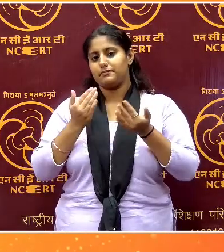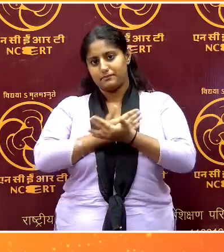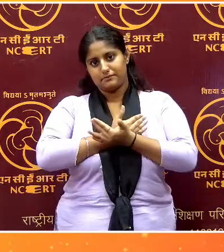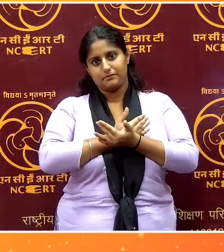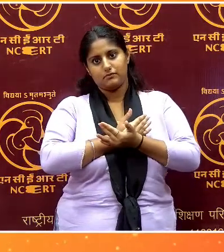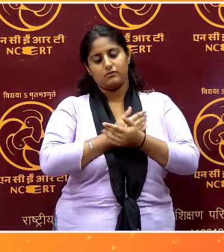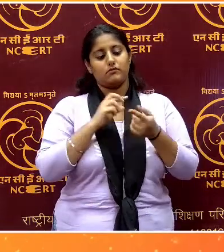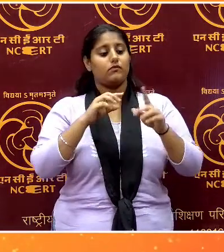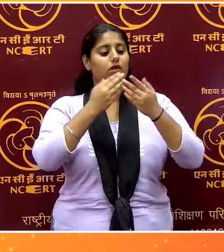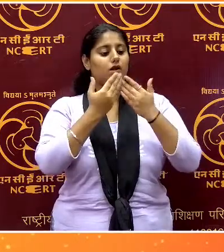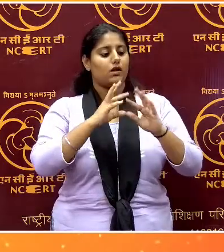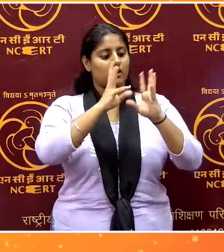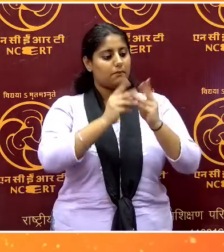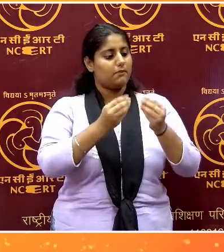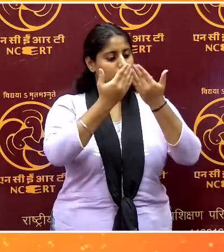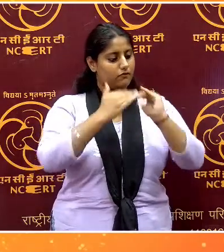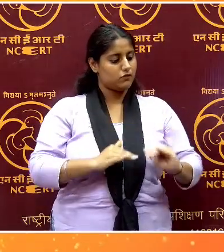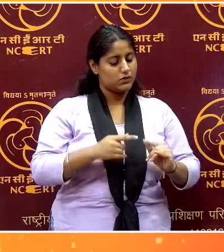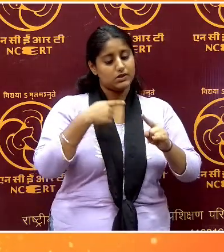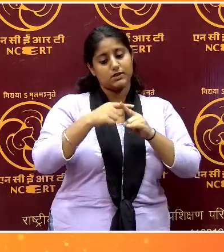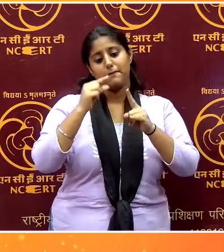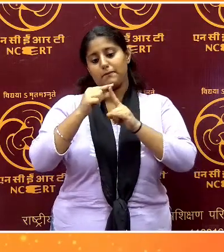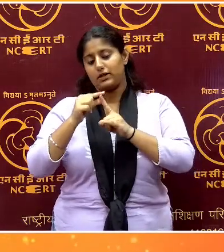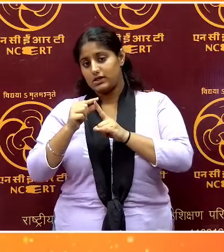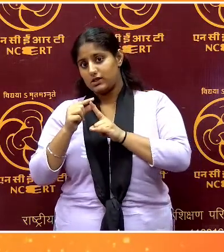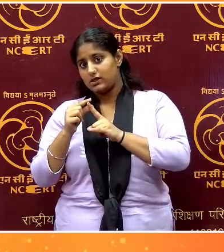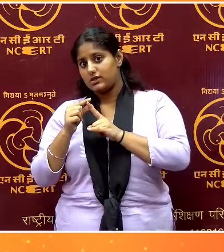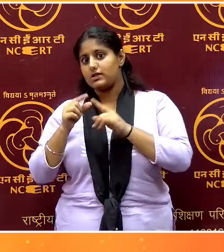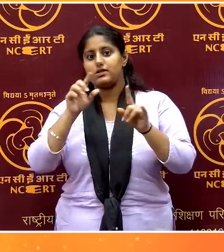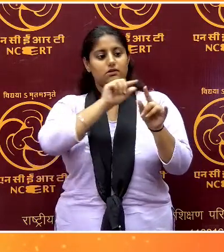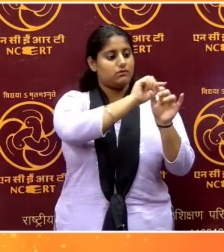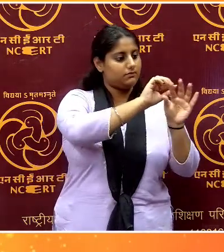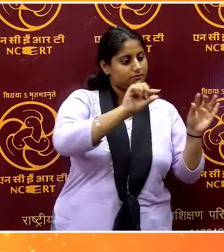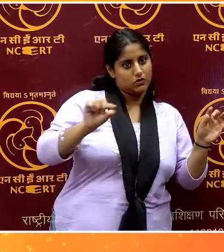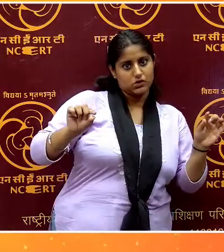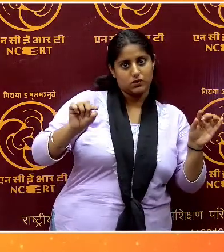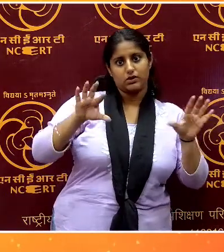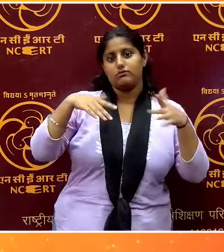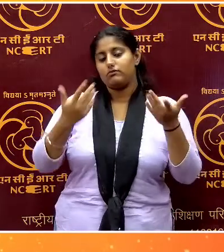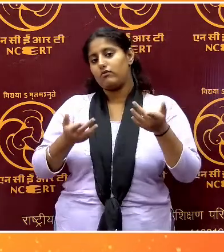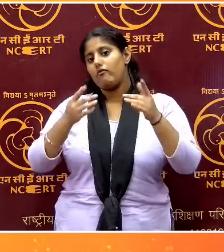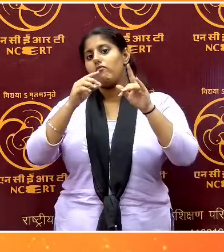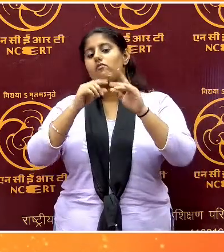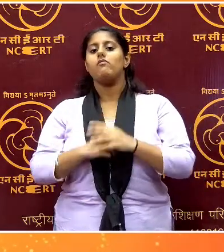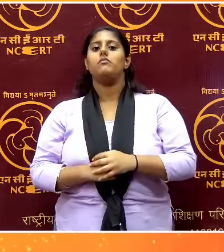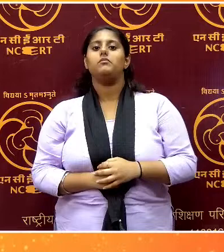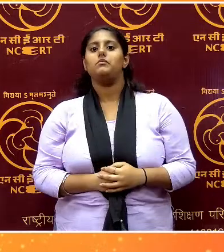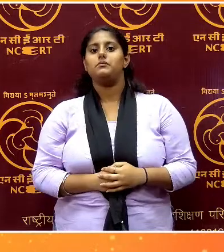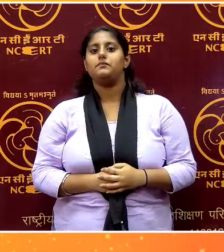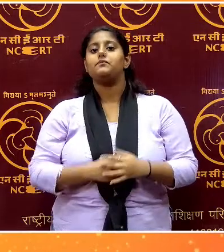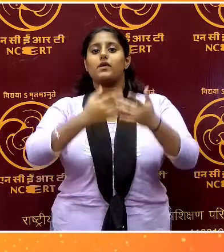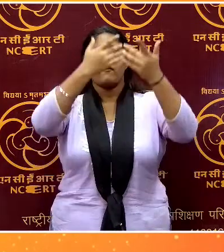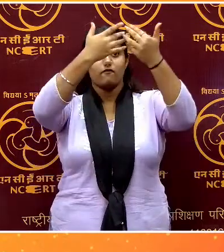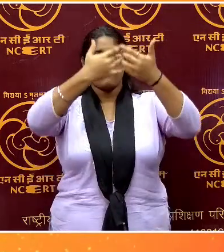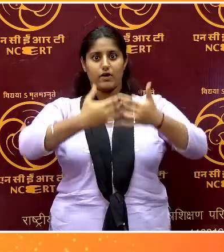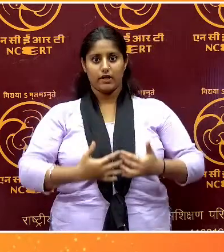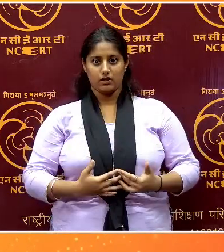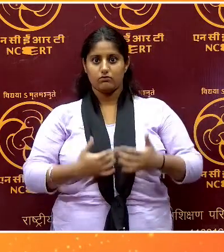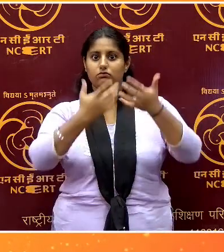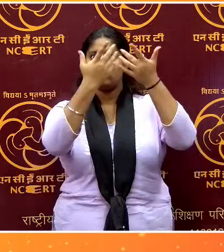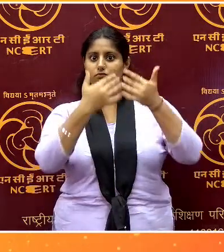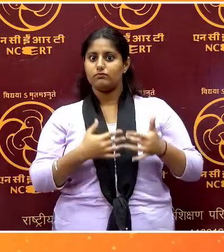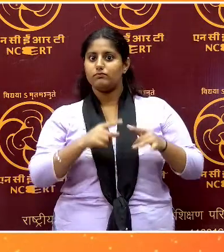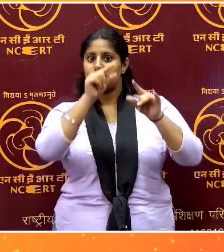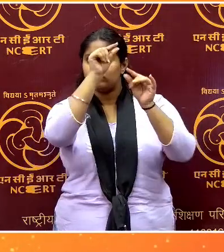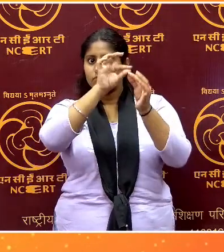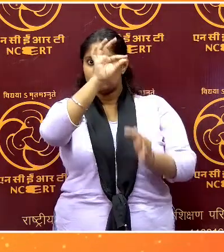number of students present is written along the horizontal axis, and we have on the vertical line here class